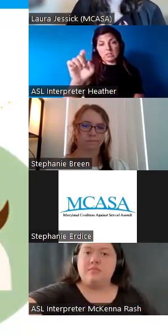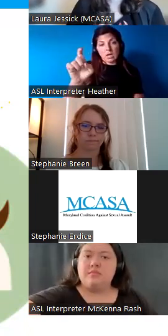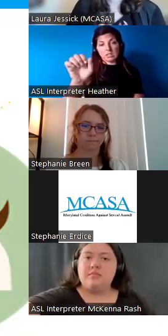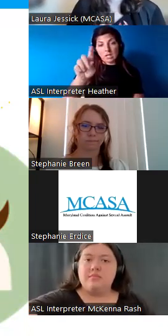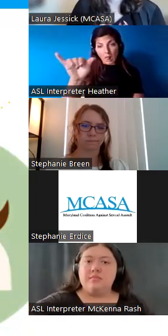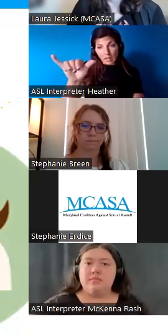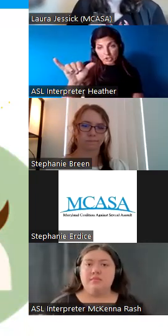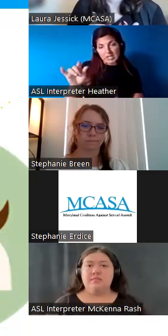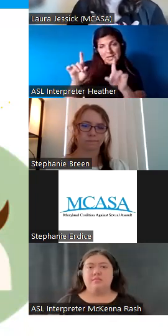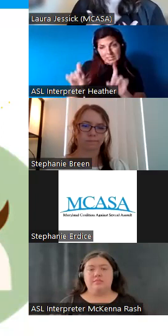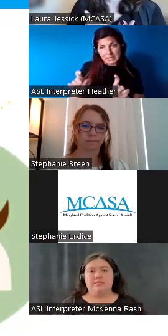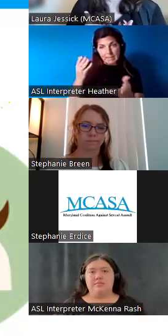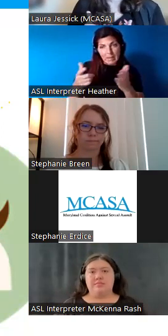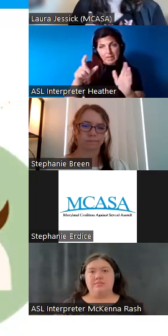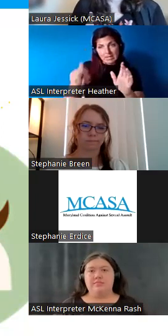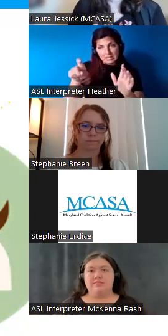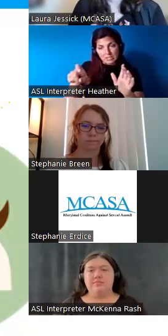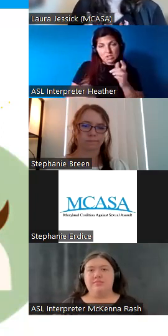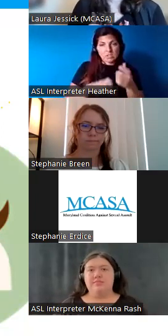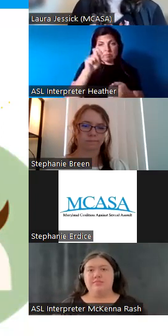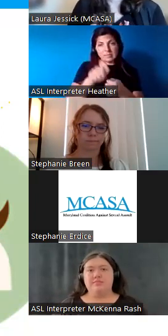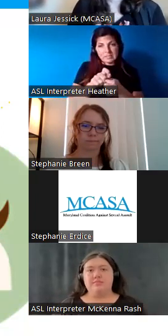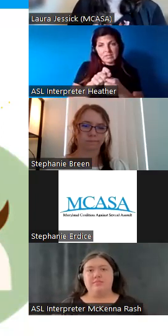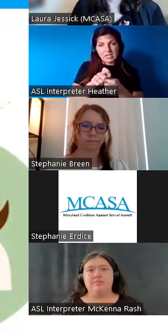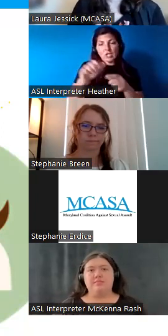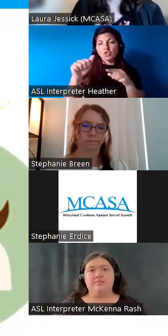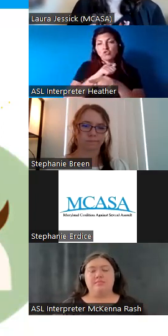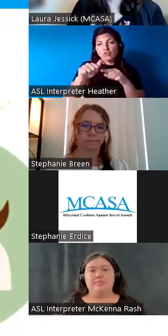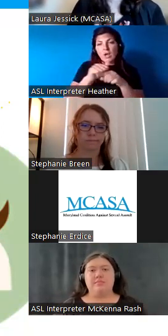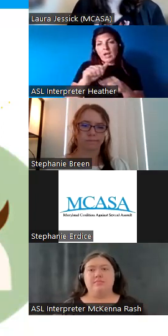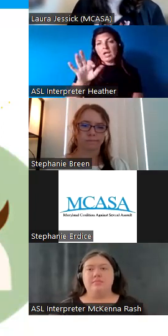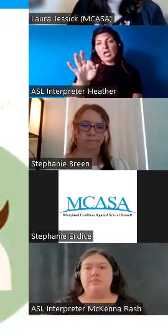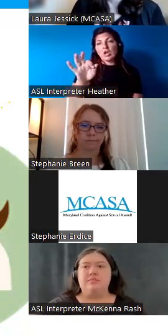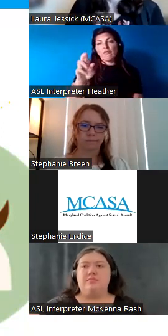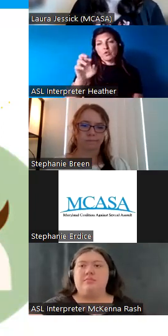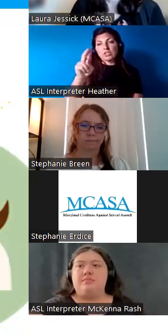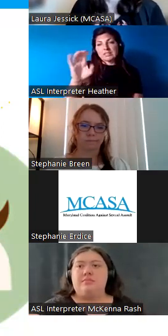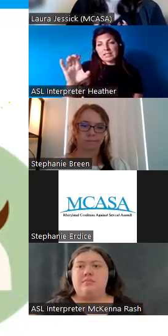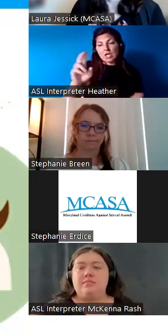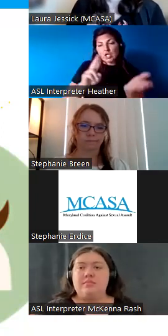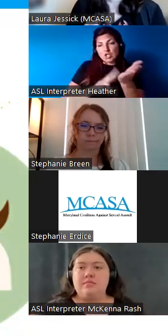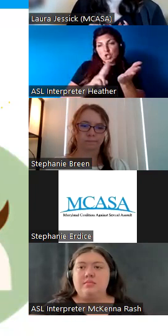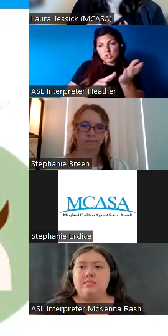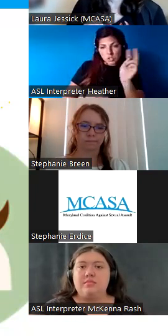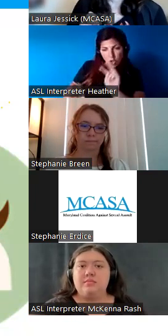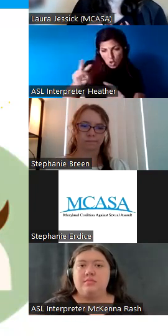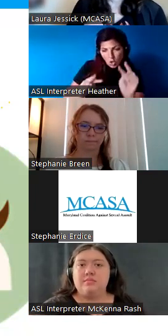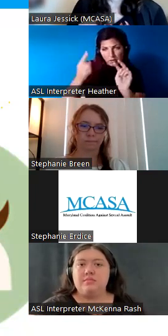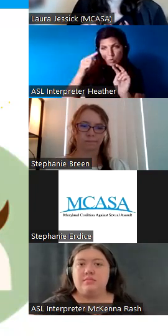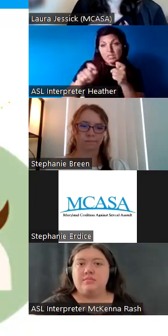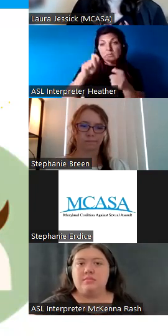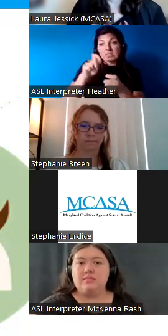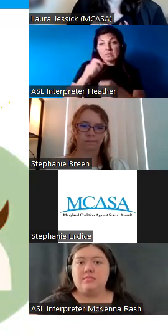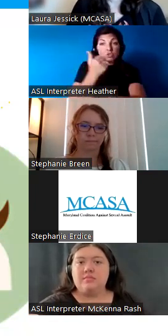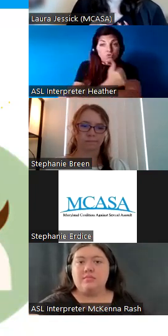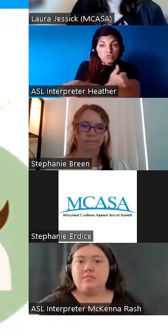may be necessary. So there are certain indicators a trained forensic nurse examiner will be looking at to determine if possible drug or